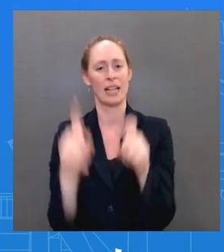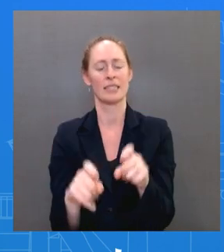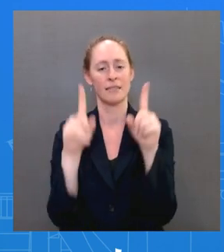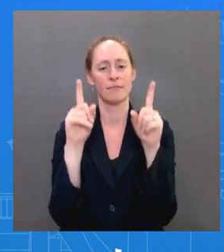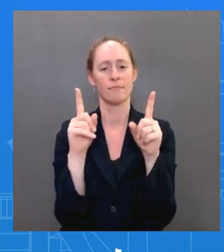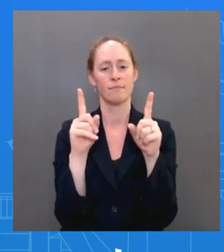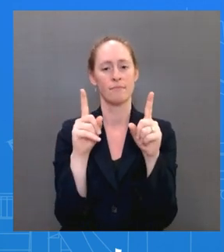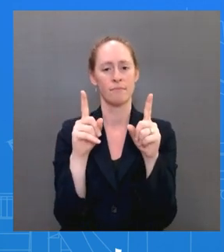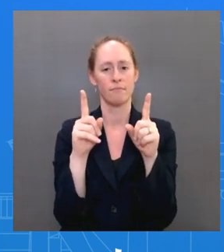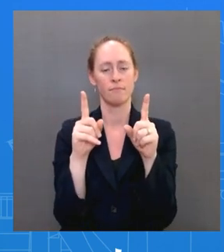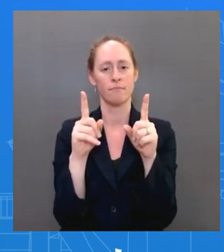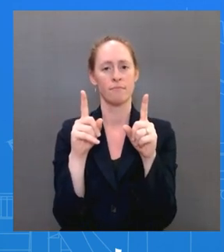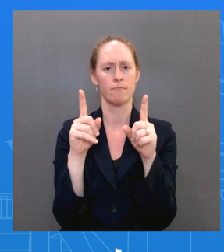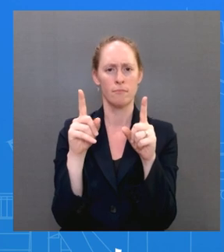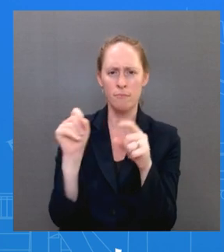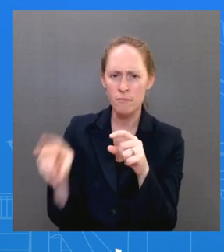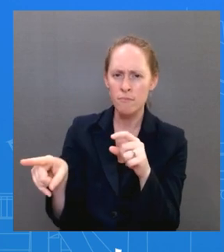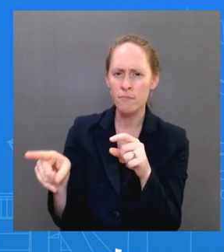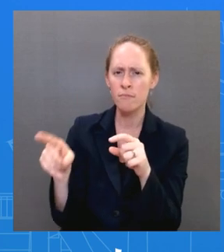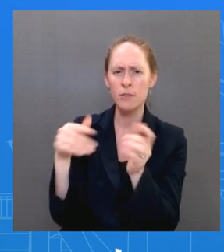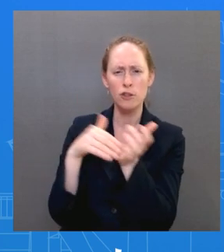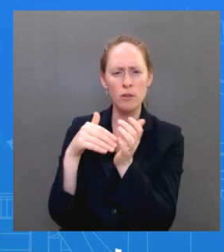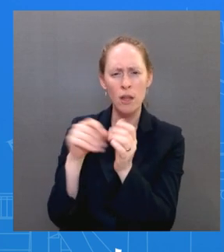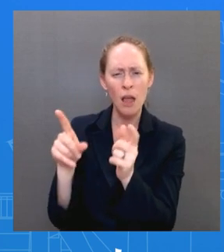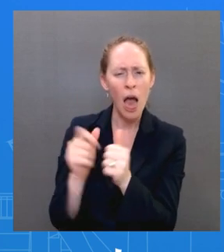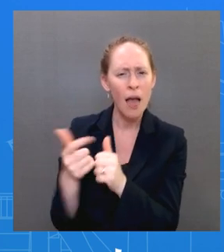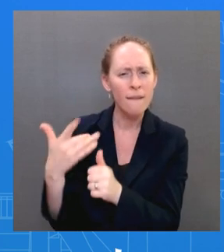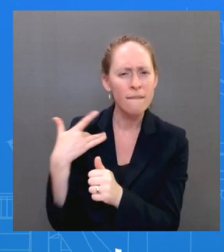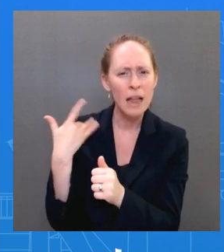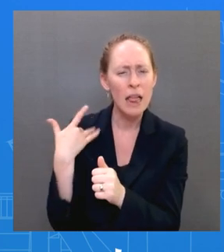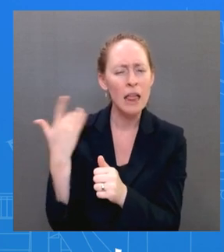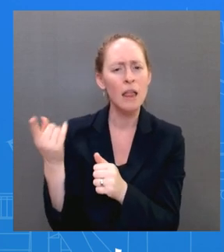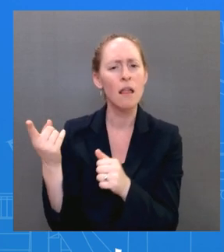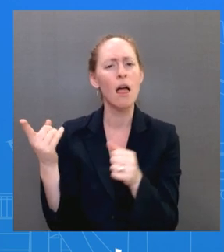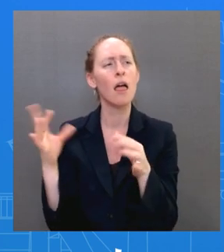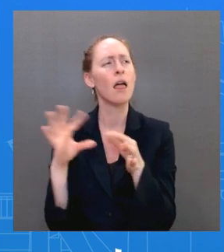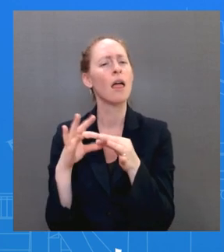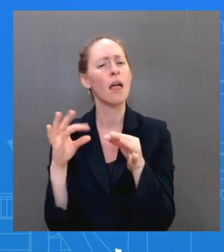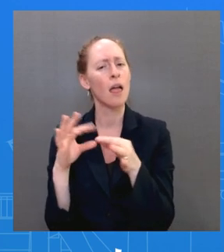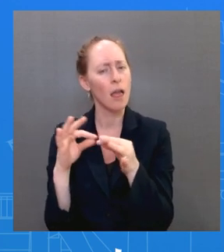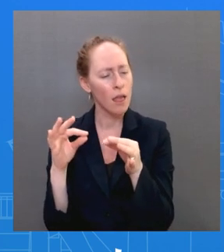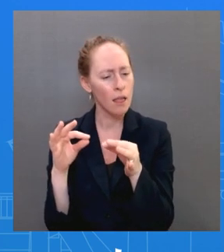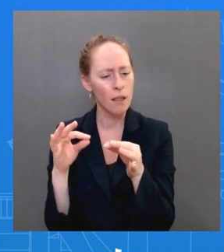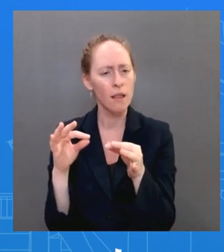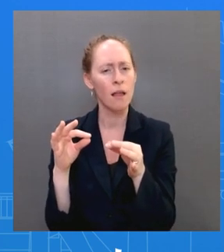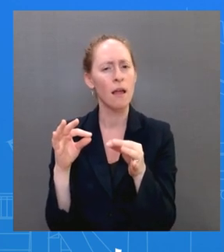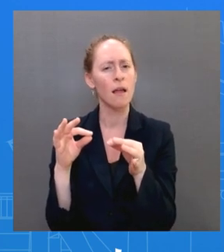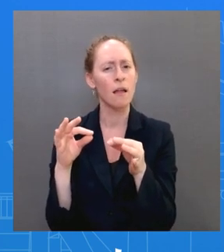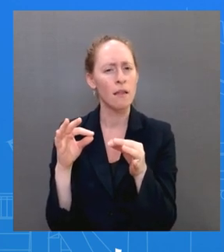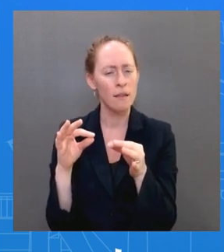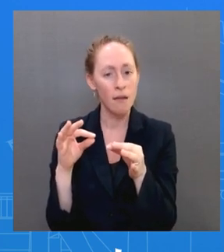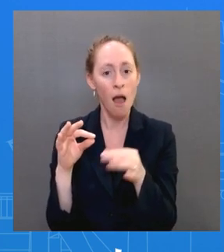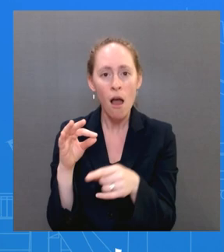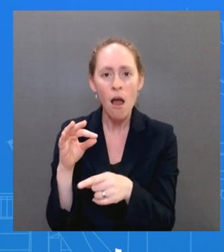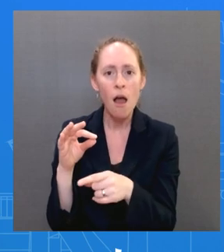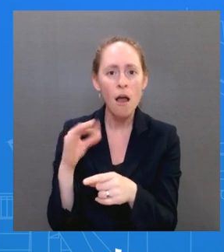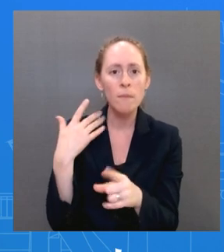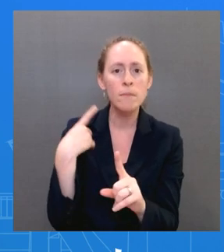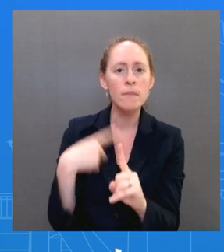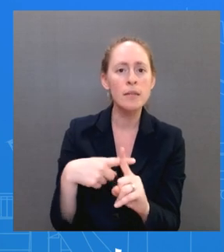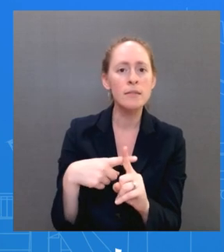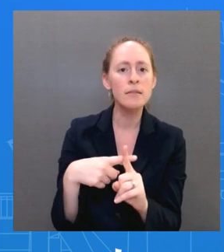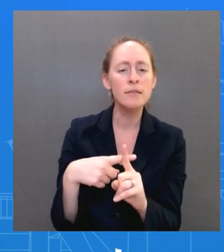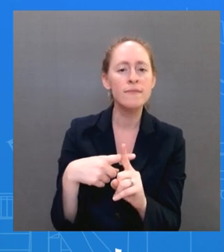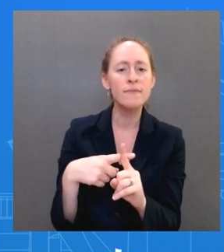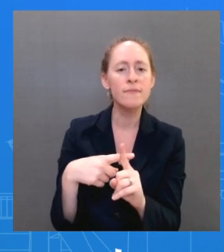As the antigen test came back positive, he began to probe more, obviously, as the PCR test was being done. Are you